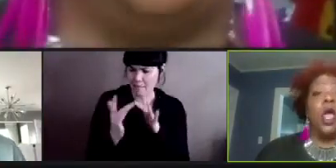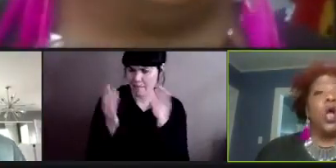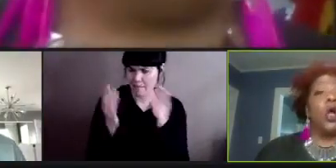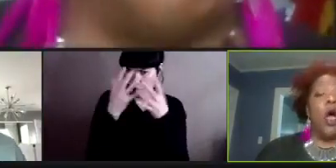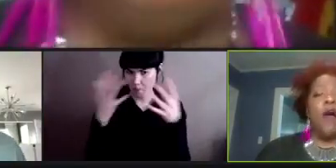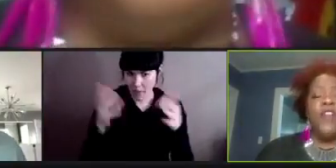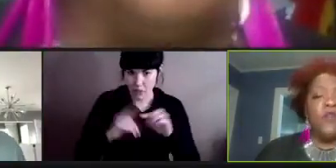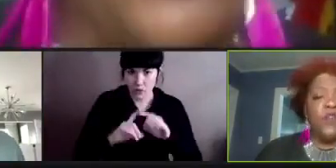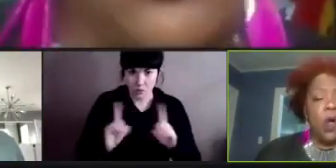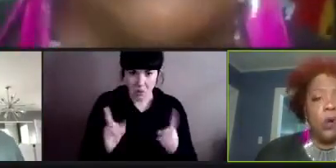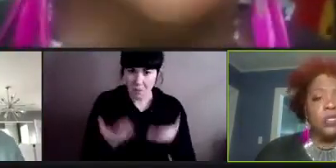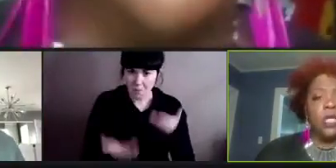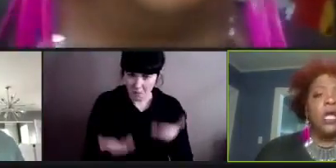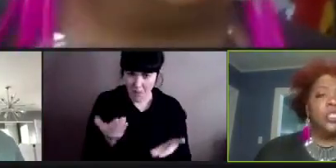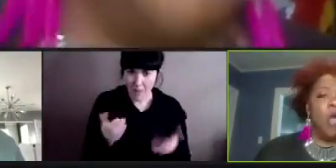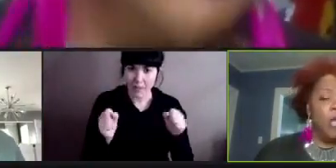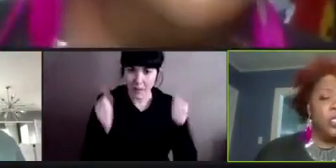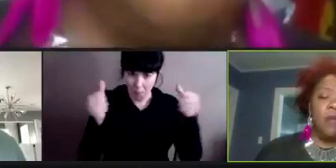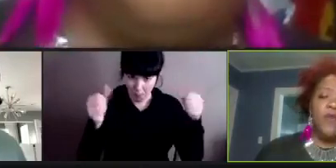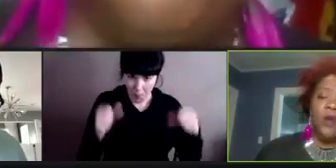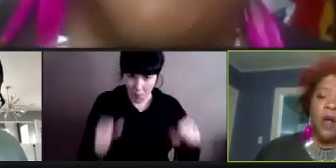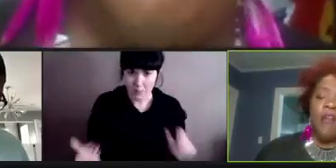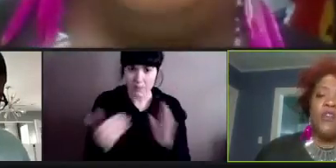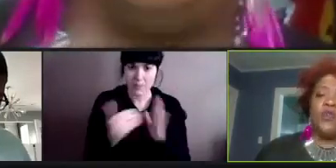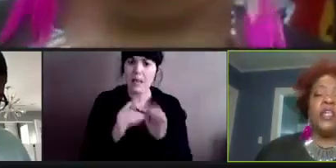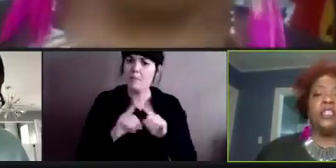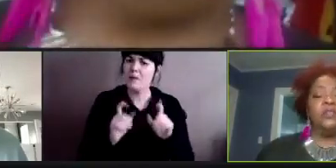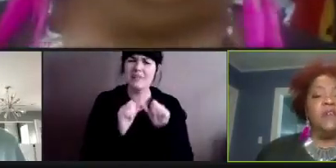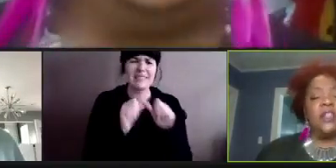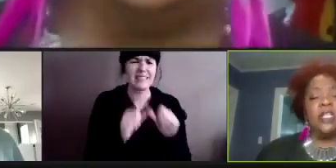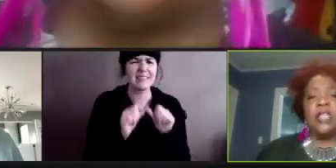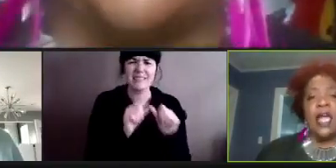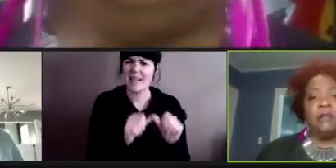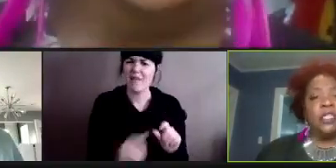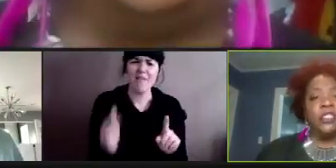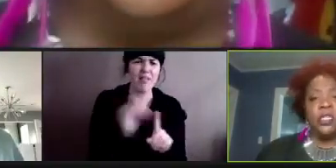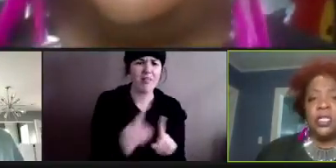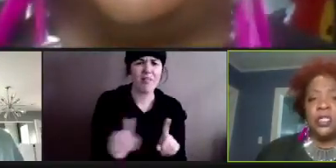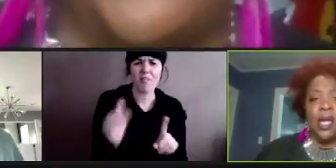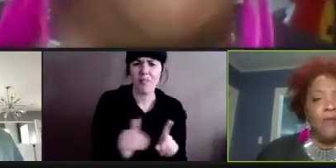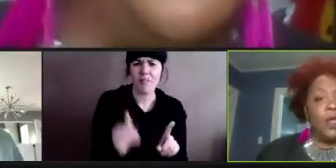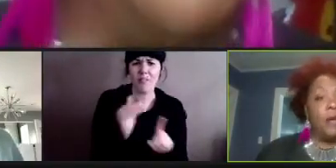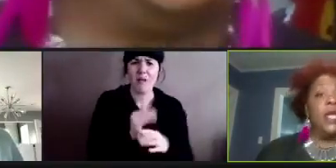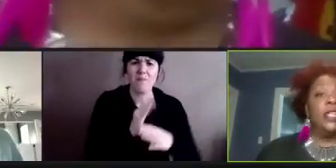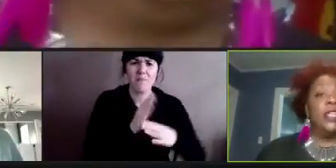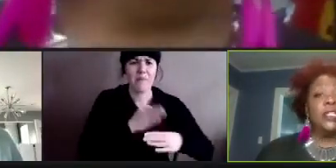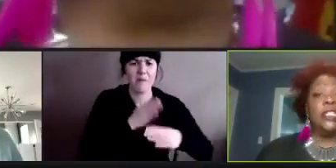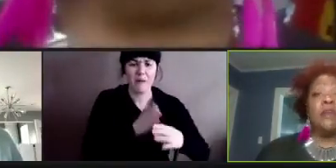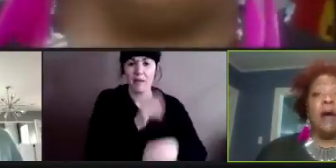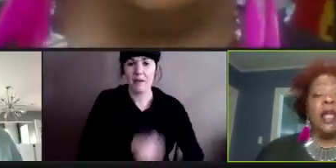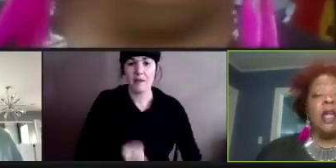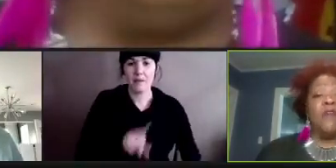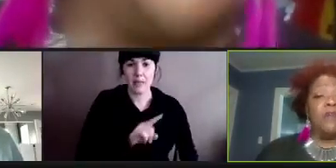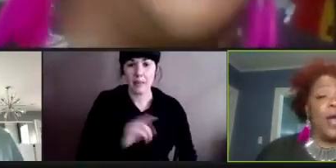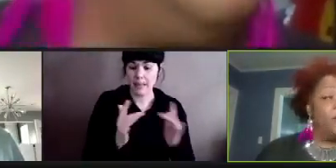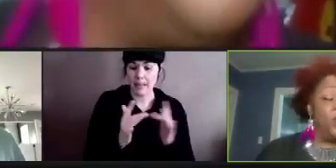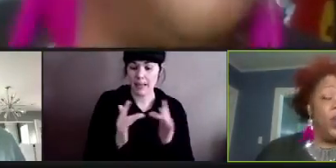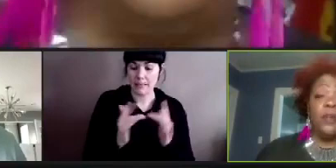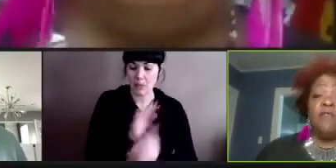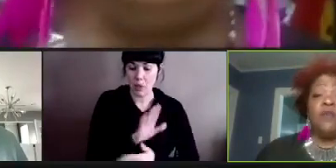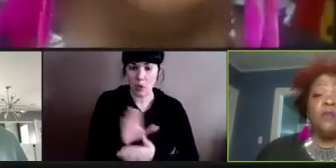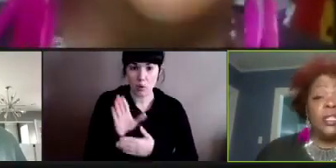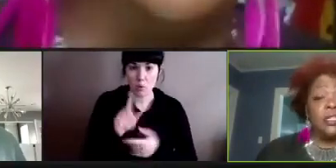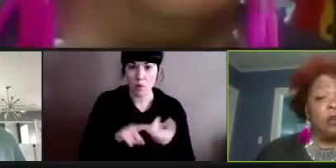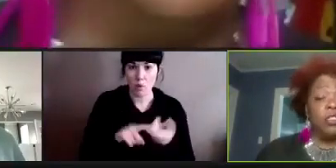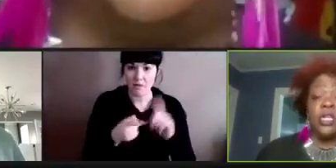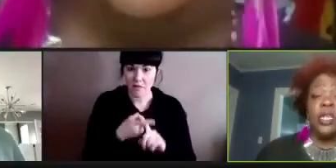stop. Call their phones. Talk to some of your other friends who live in the same districts and tell them this is about everybody. And if you don't